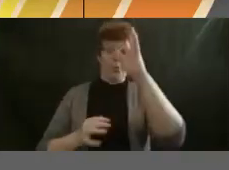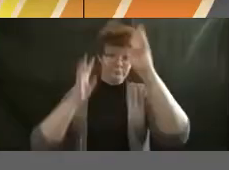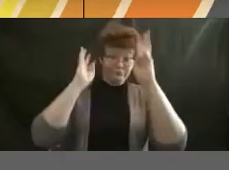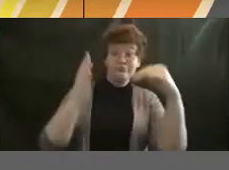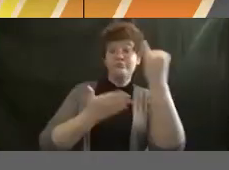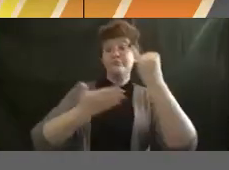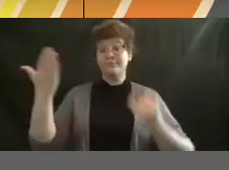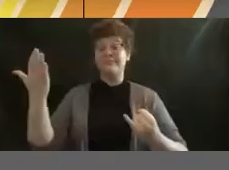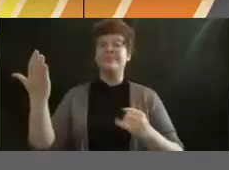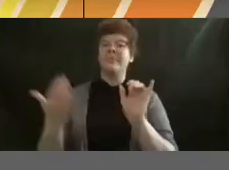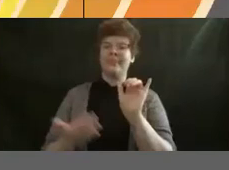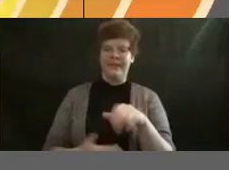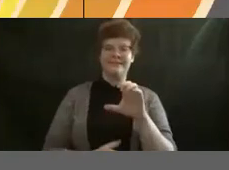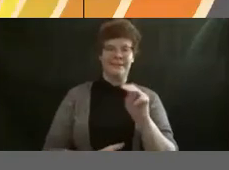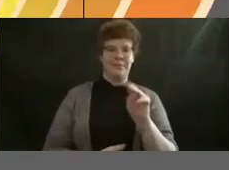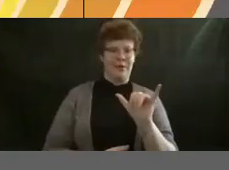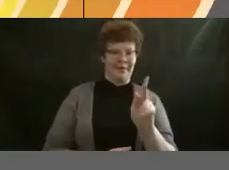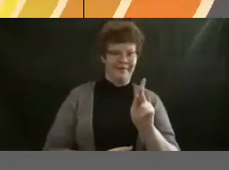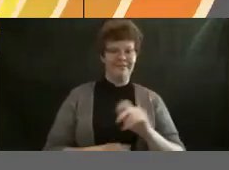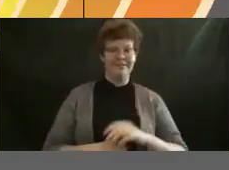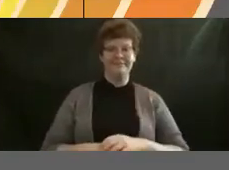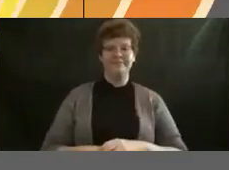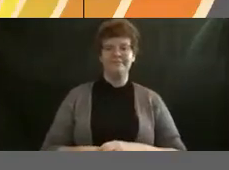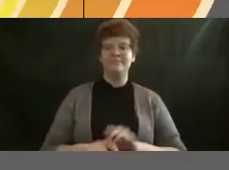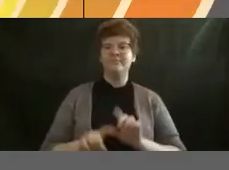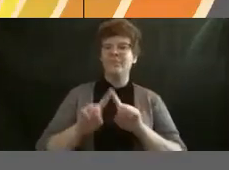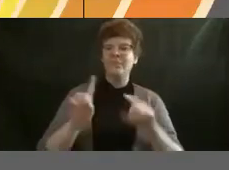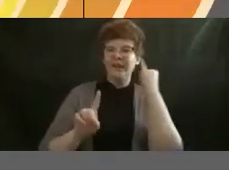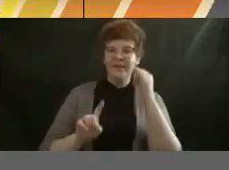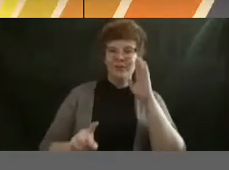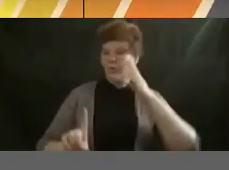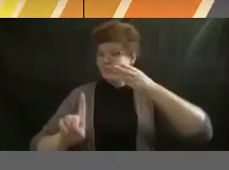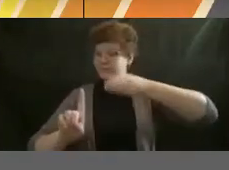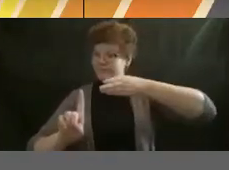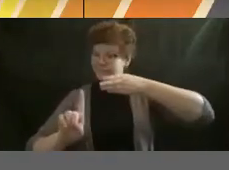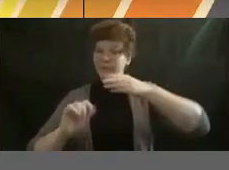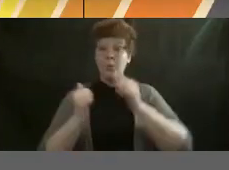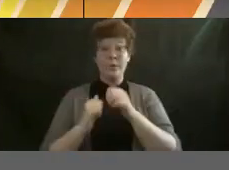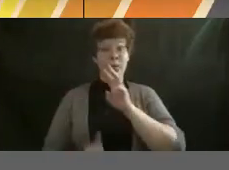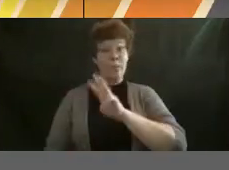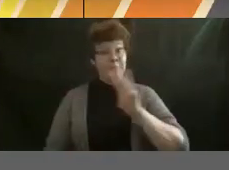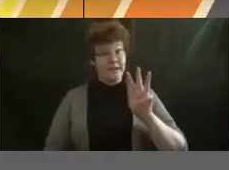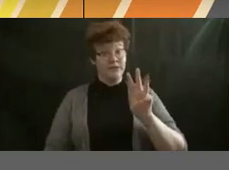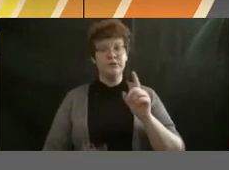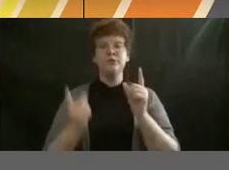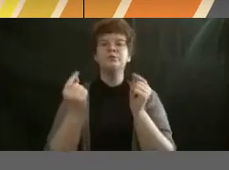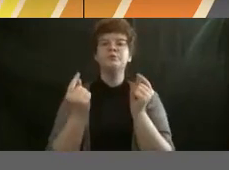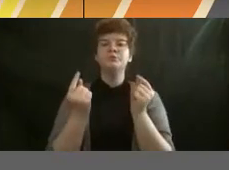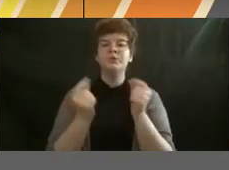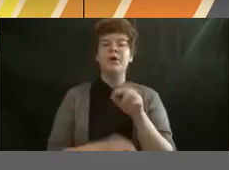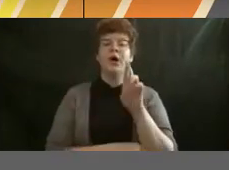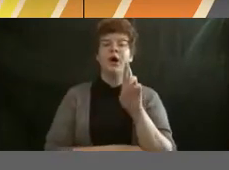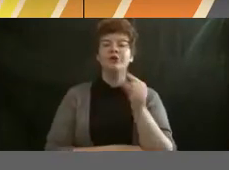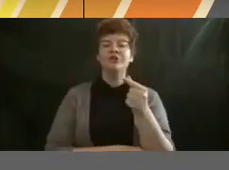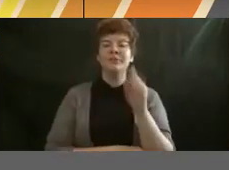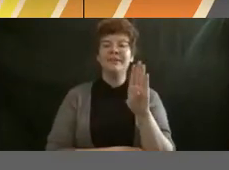other hand, if you plan on working solely on the web, then you would want to use RGB. Red, green, blue.